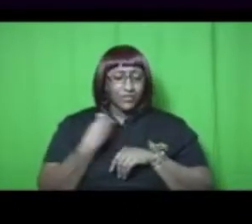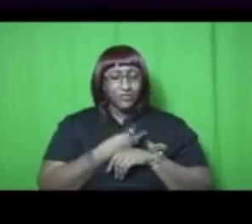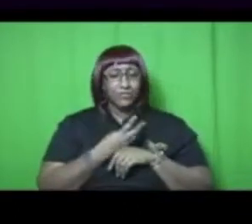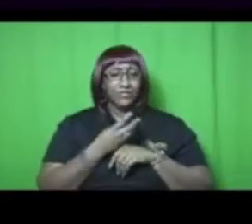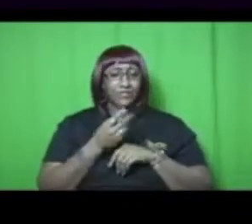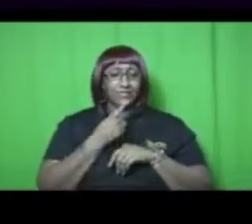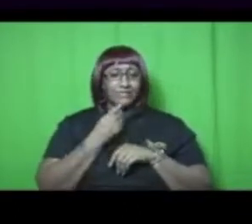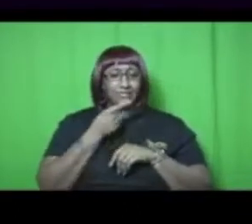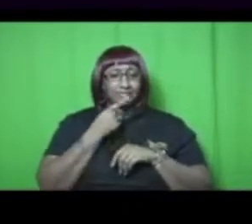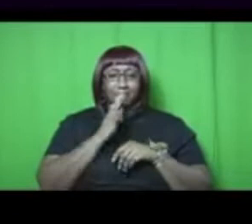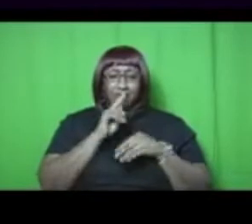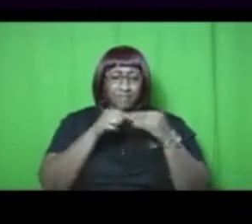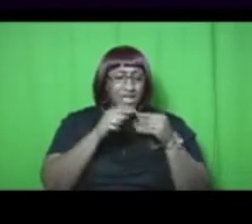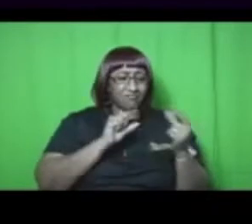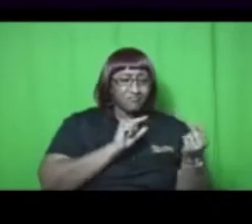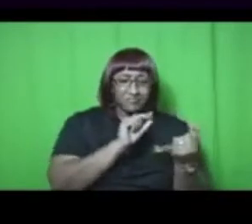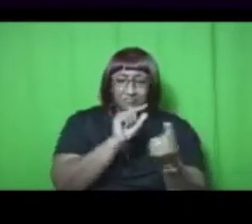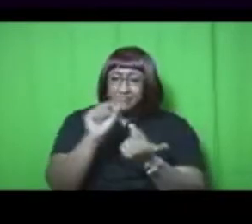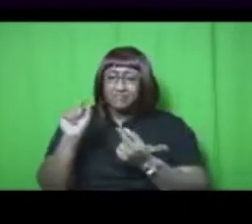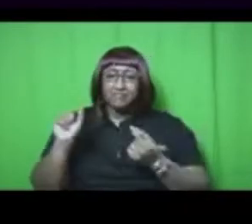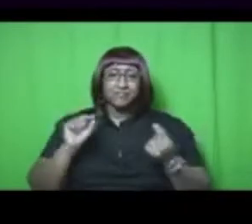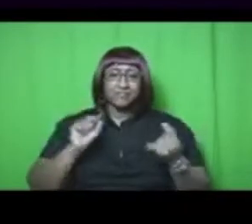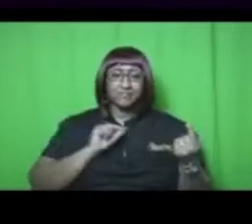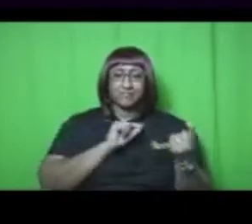define ourselves and talk about each other.